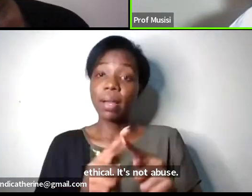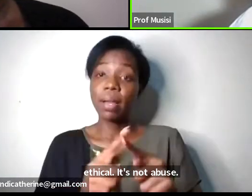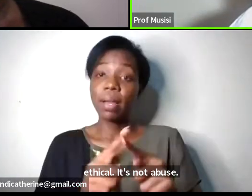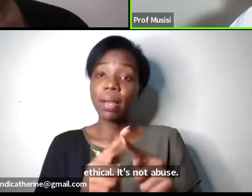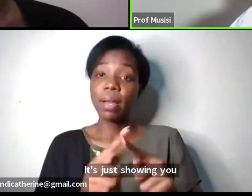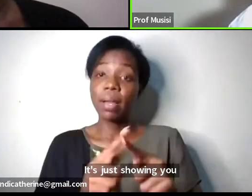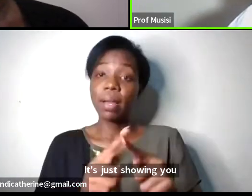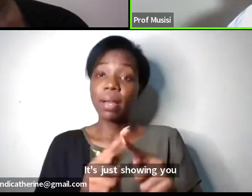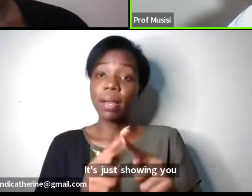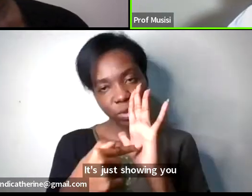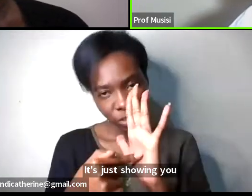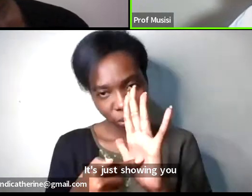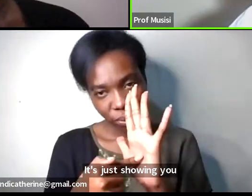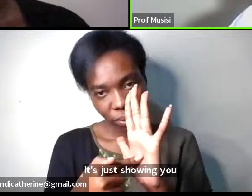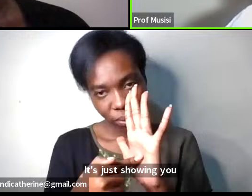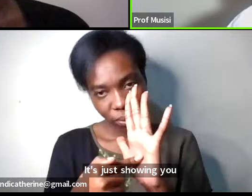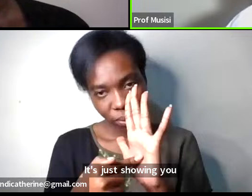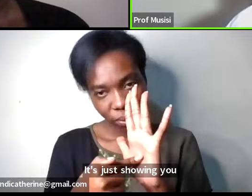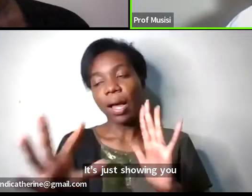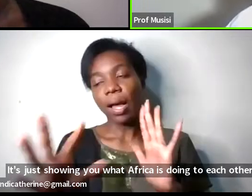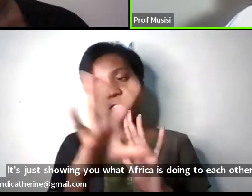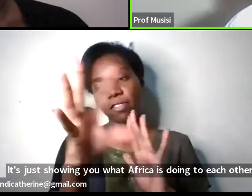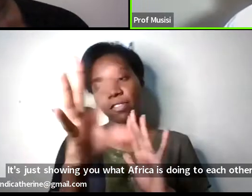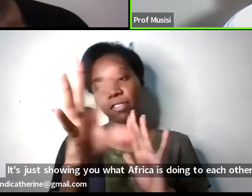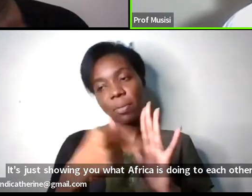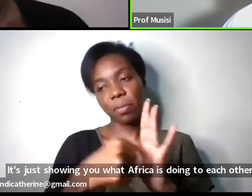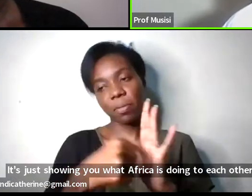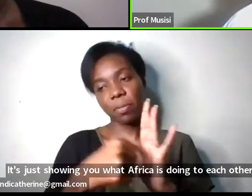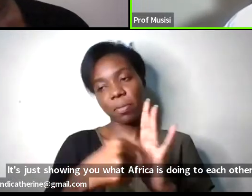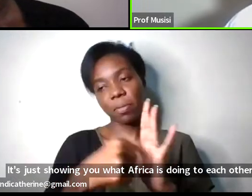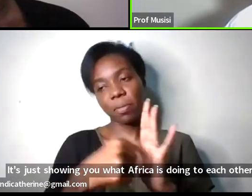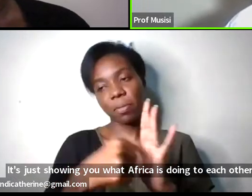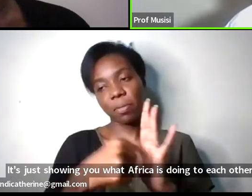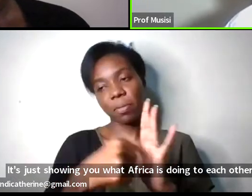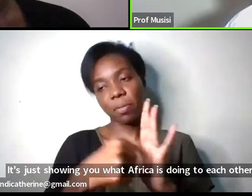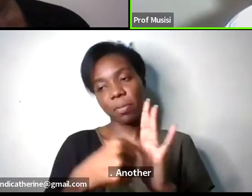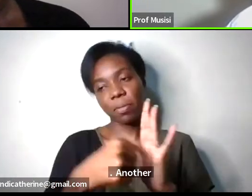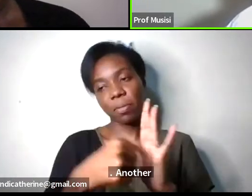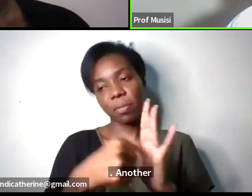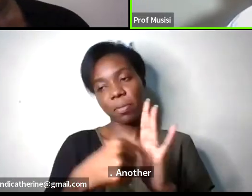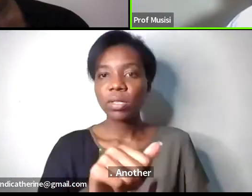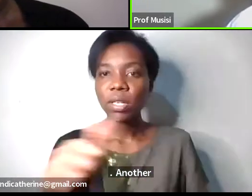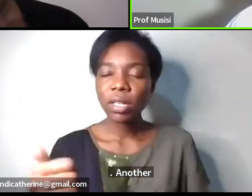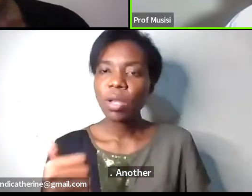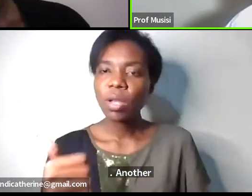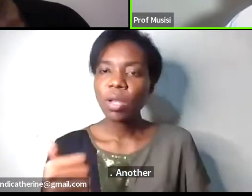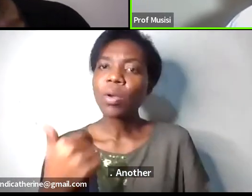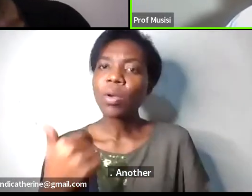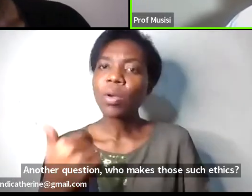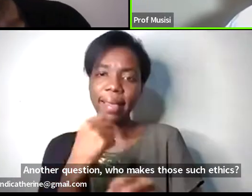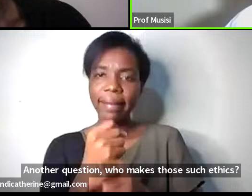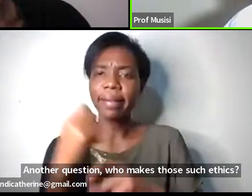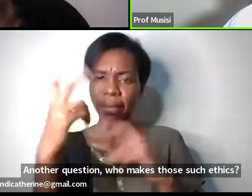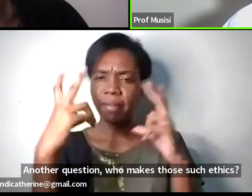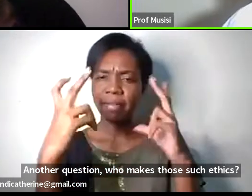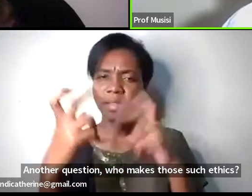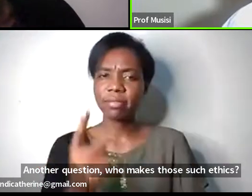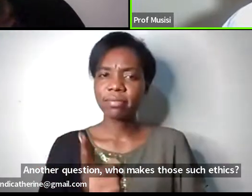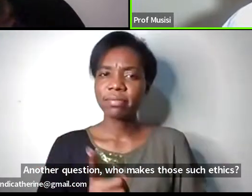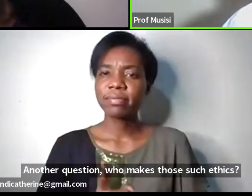what Africa is doing to each other. Another question, who makes those research ethics? Are they